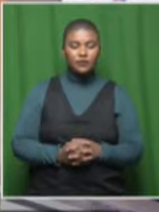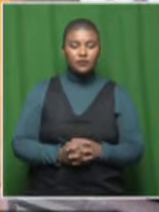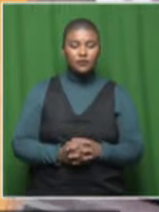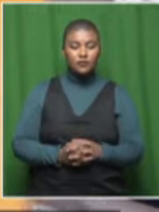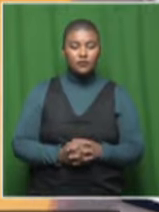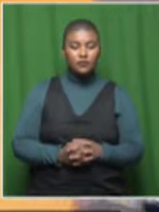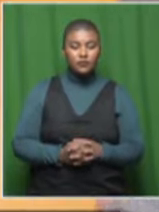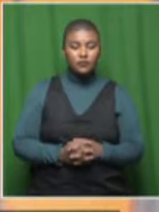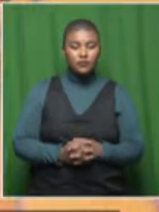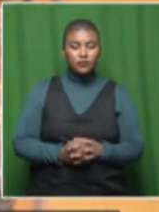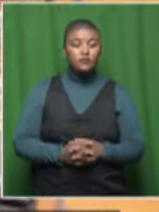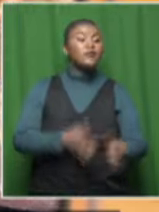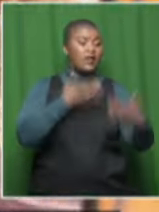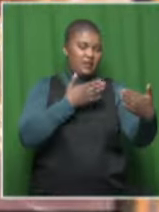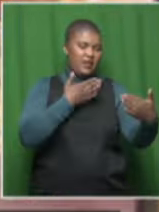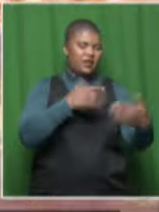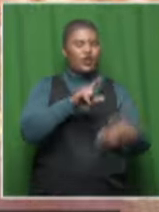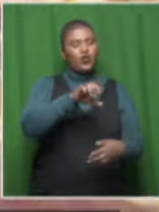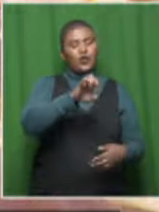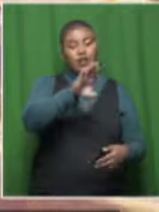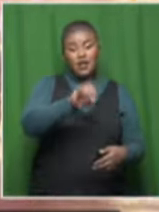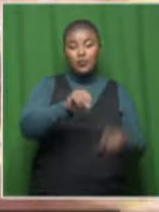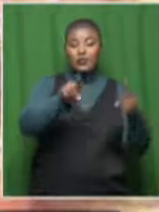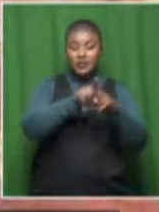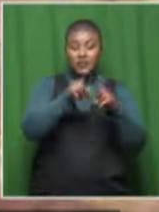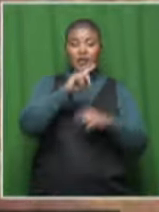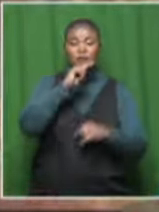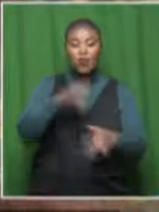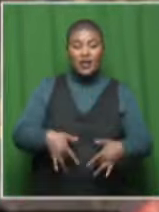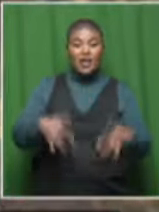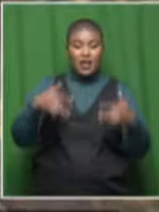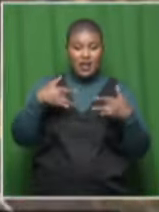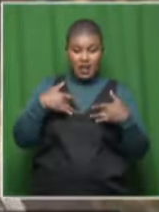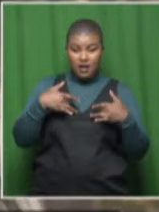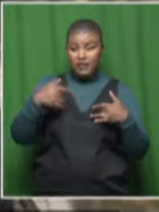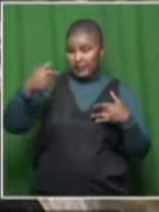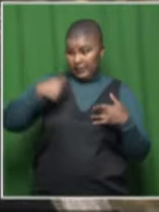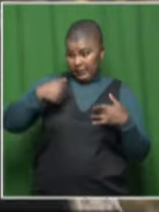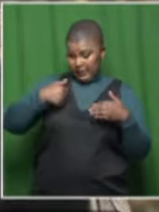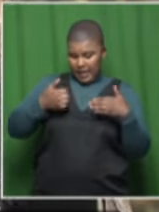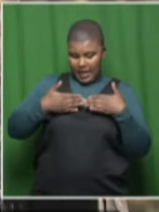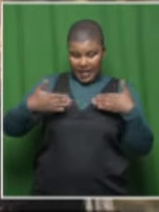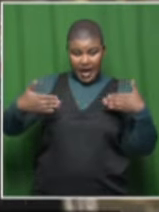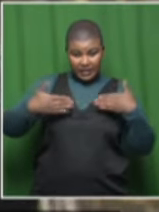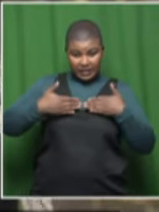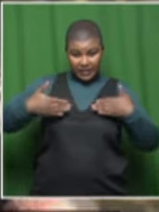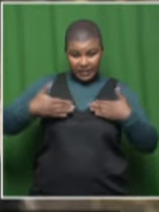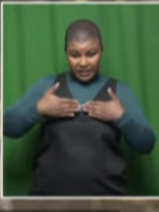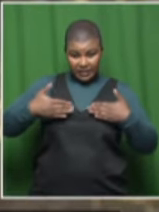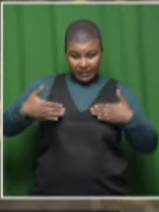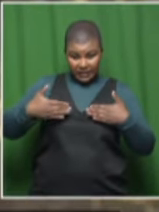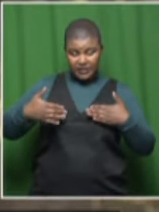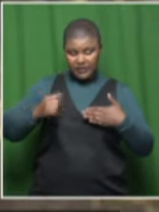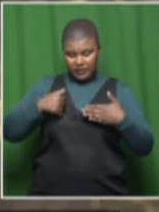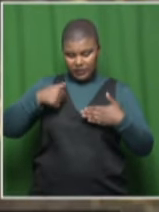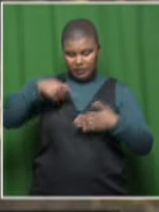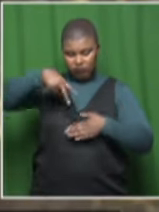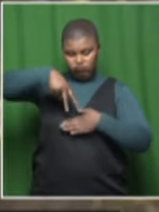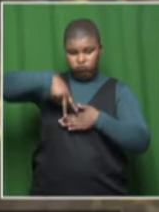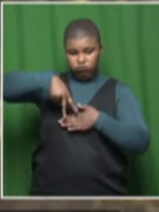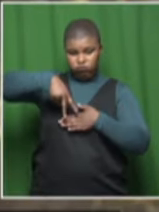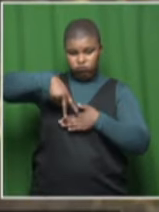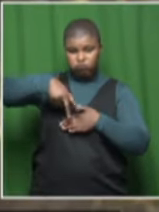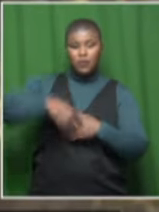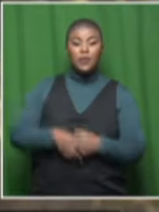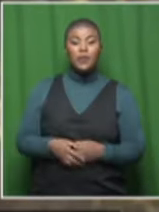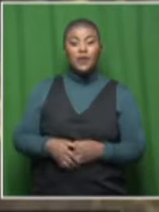Well, thank you so much, Lebo, and of course to our morning live viewers again. We're actually quite by the gates of, KwaPhindangene, and of course I'm